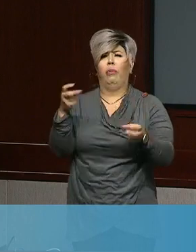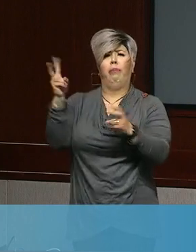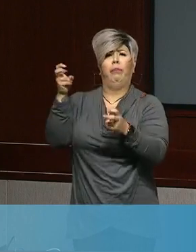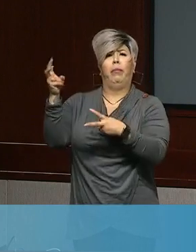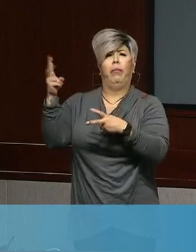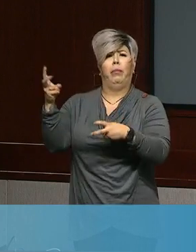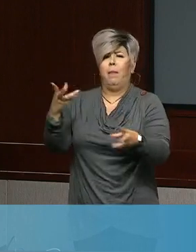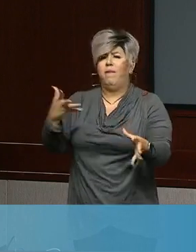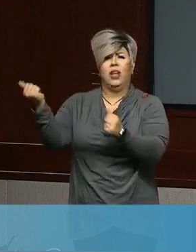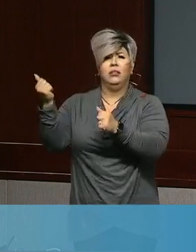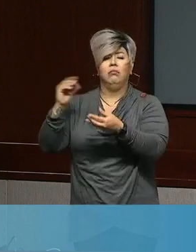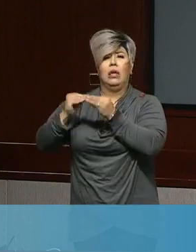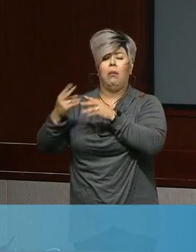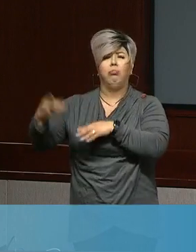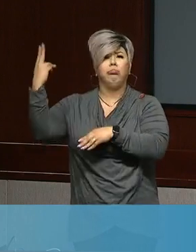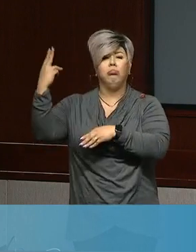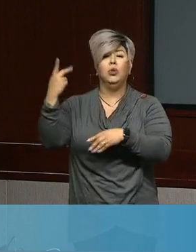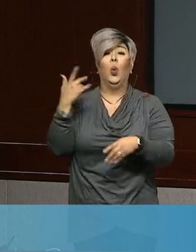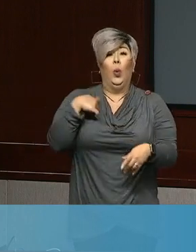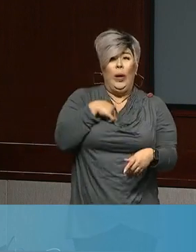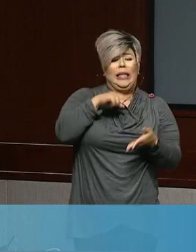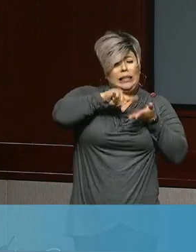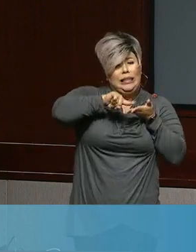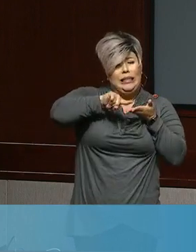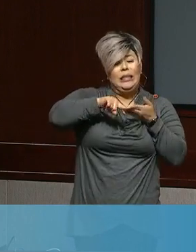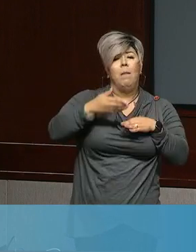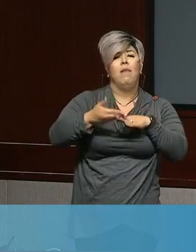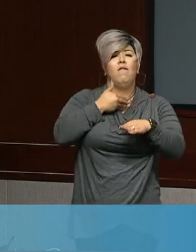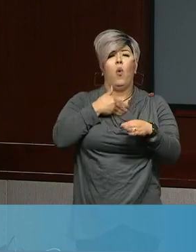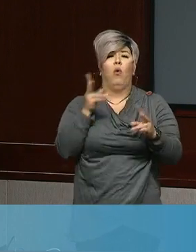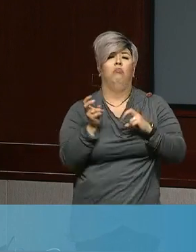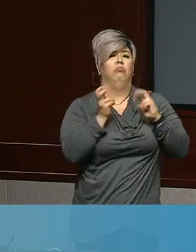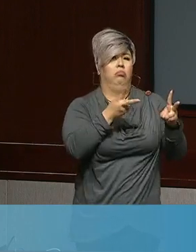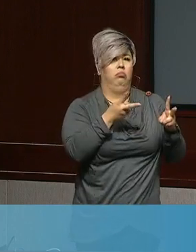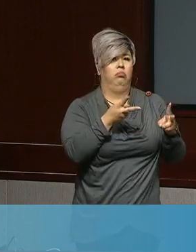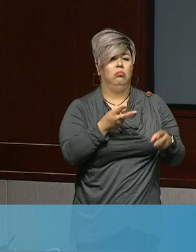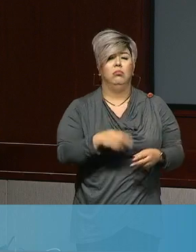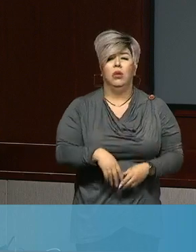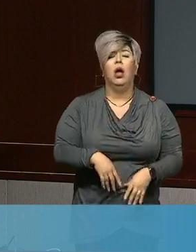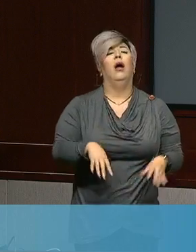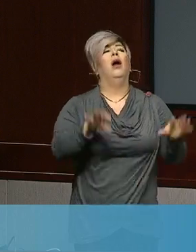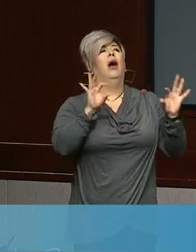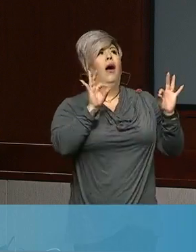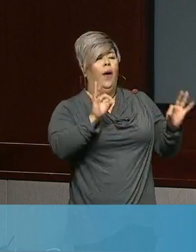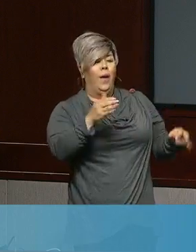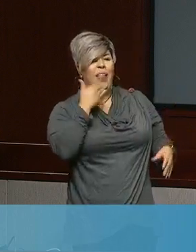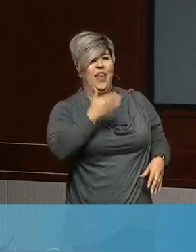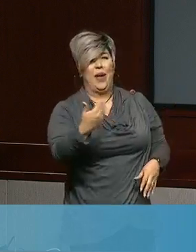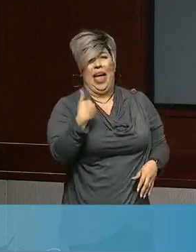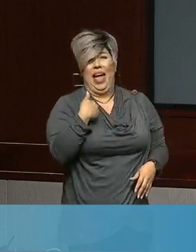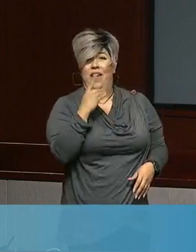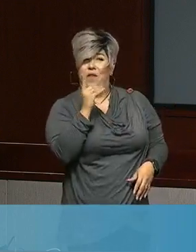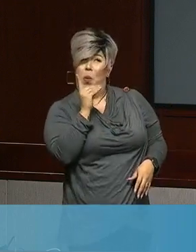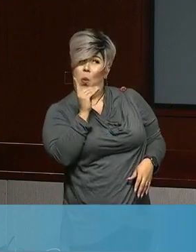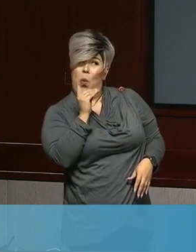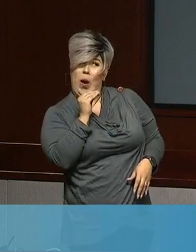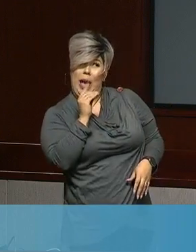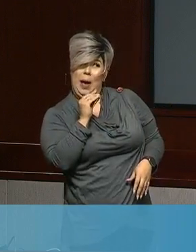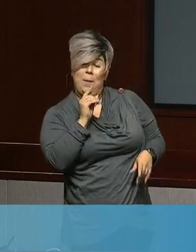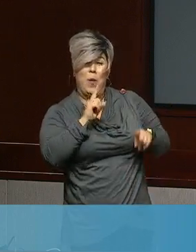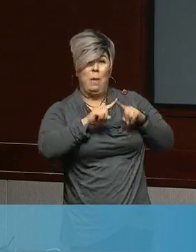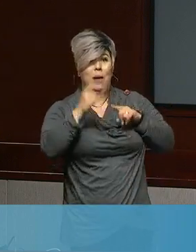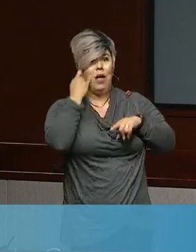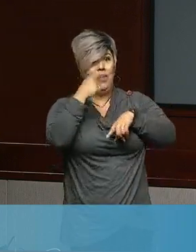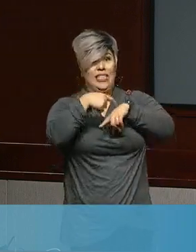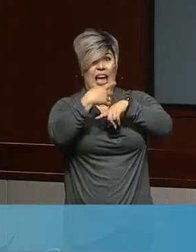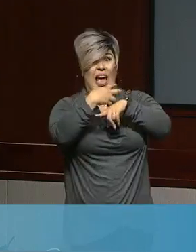on our local Kern County dashboard. Awesome. All right. Well, thank you so much. I only had one other question, but if you don't have time, I totally